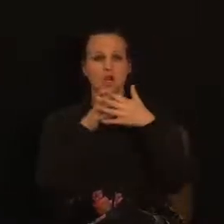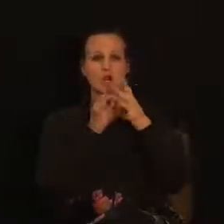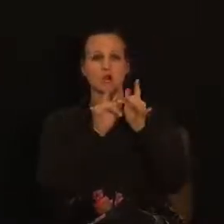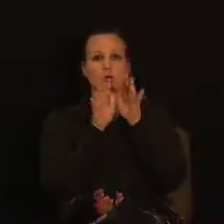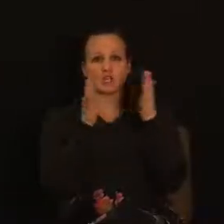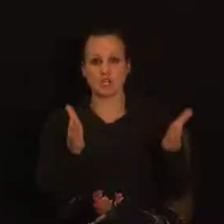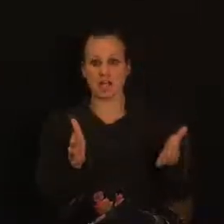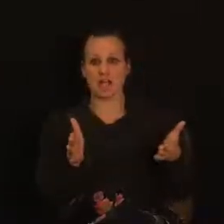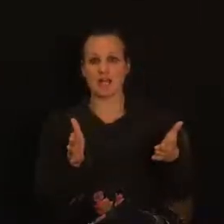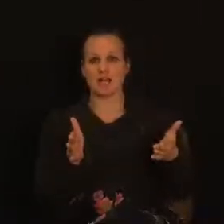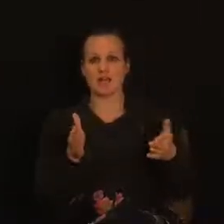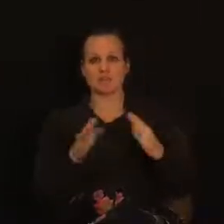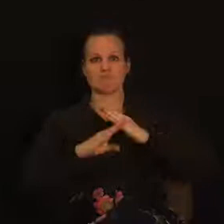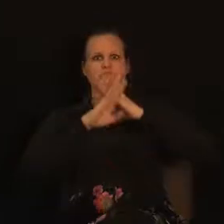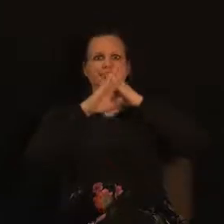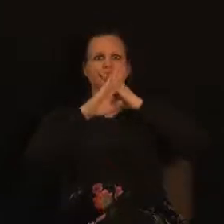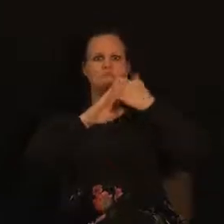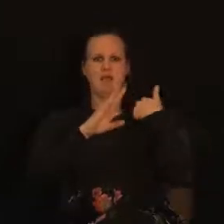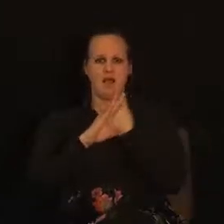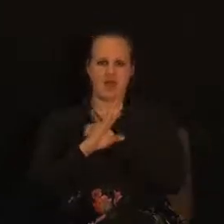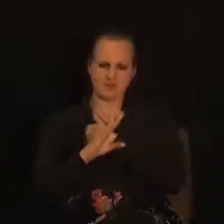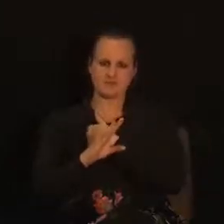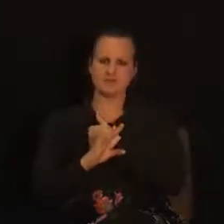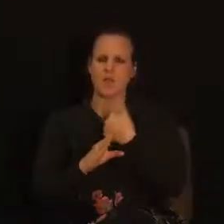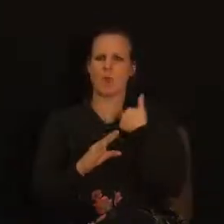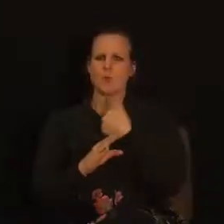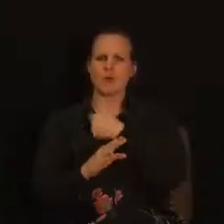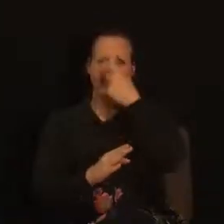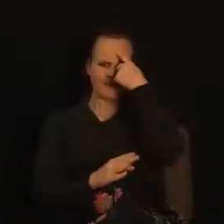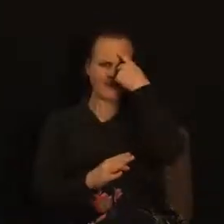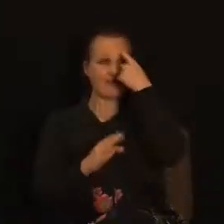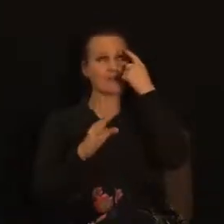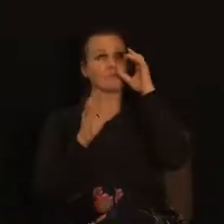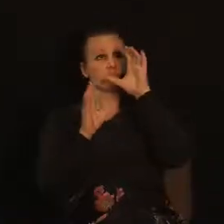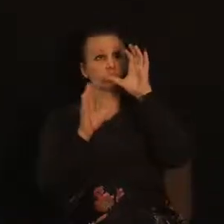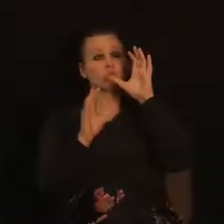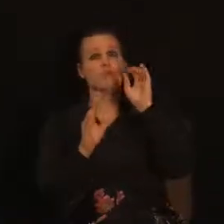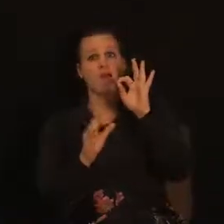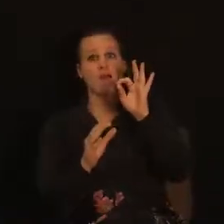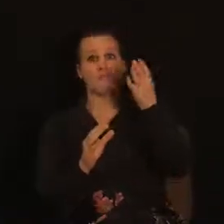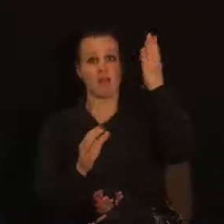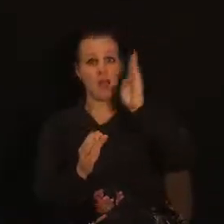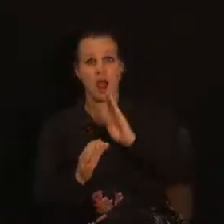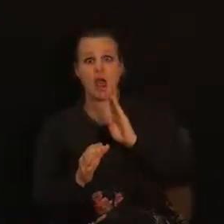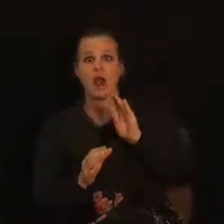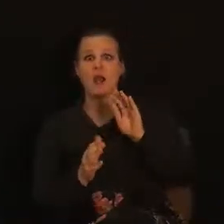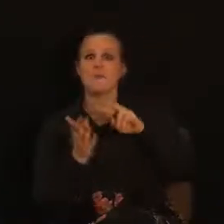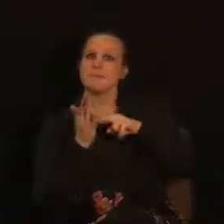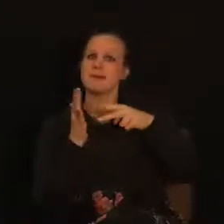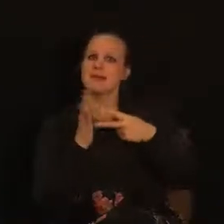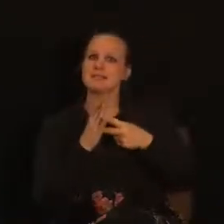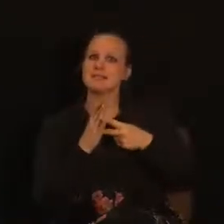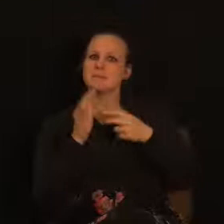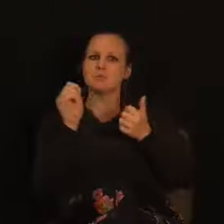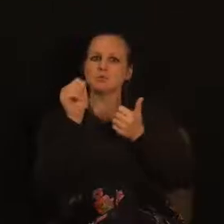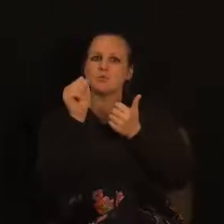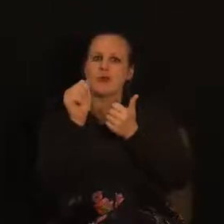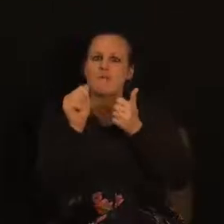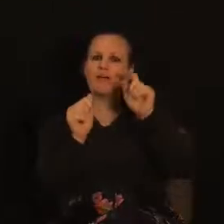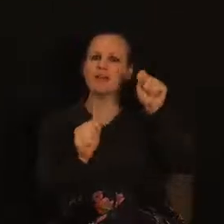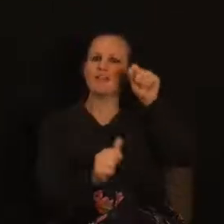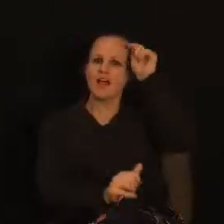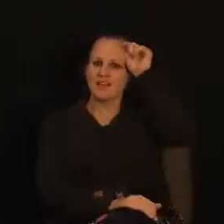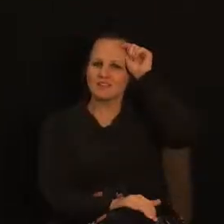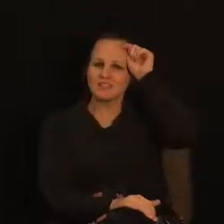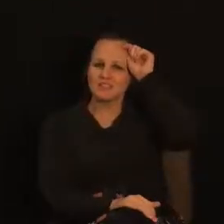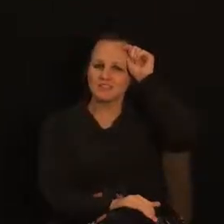in the way of this, because we think that the pursuit of God is the pursuit of theology. And it's not.